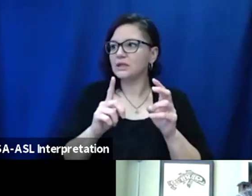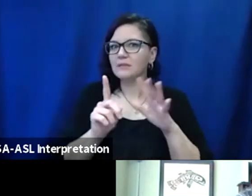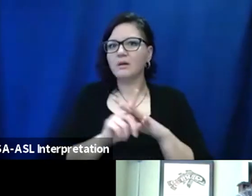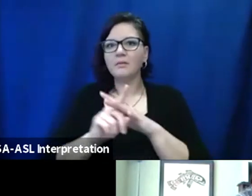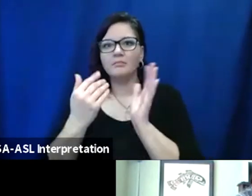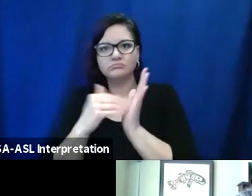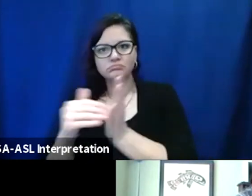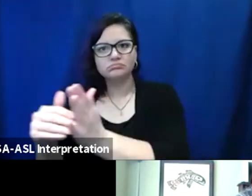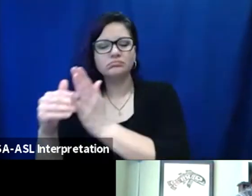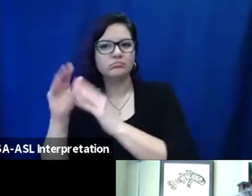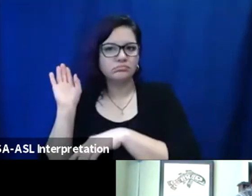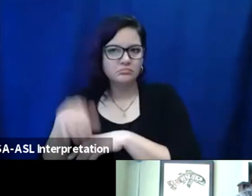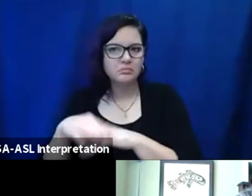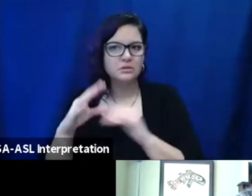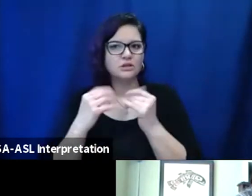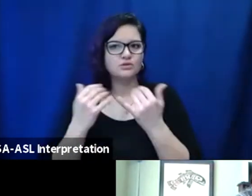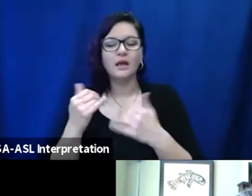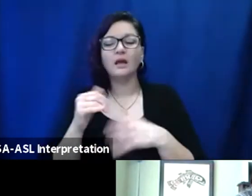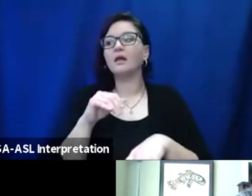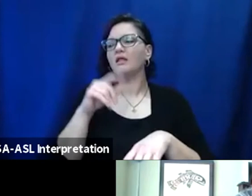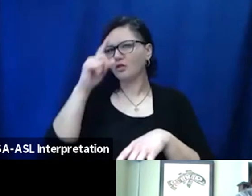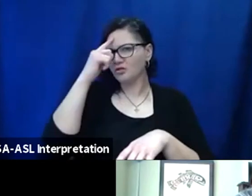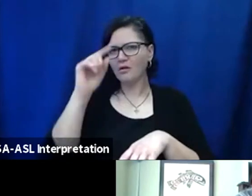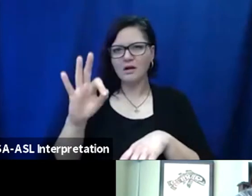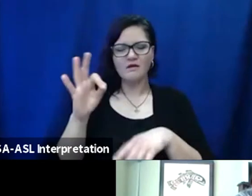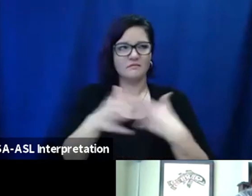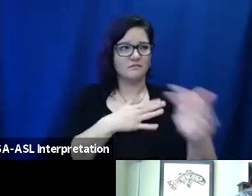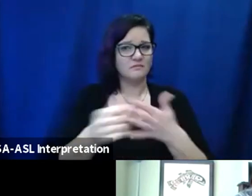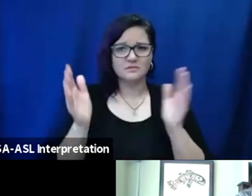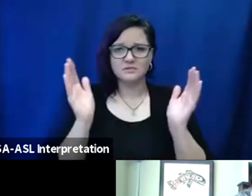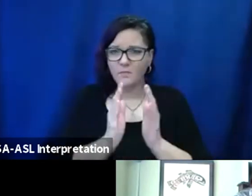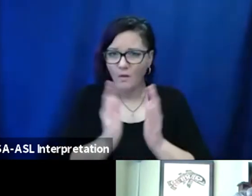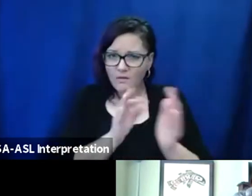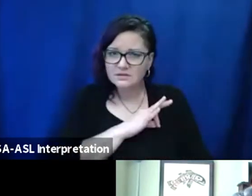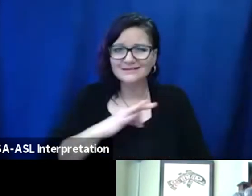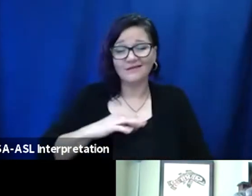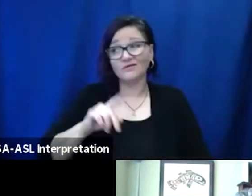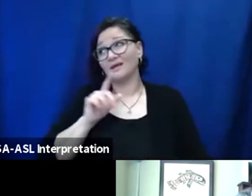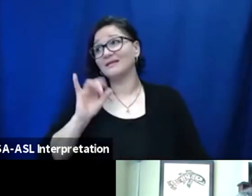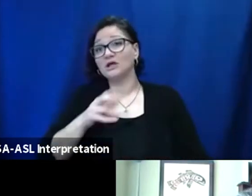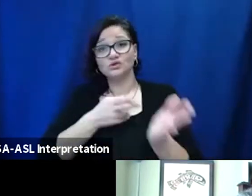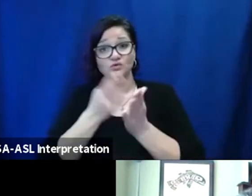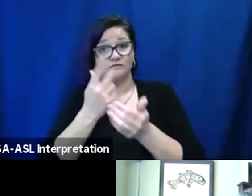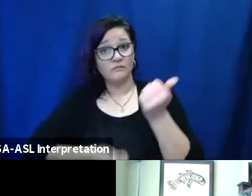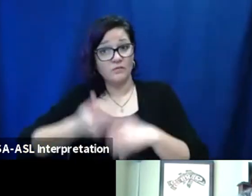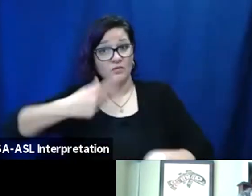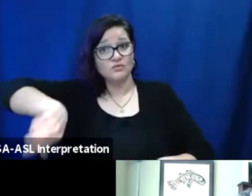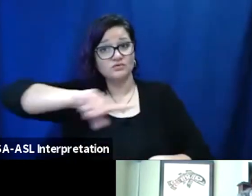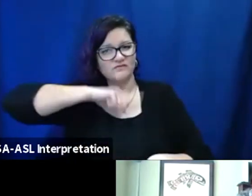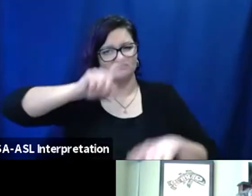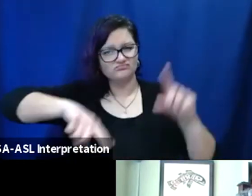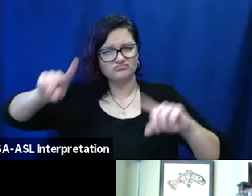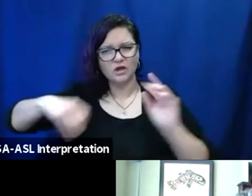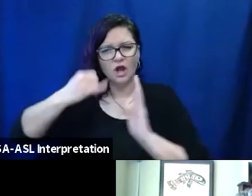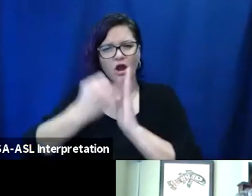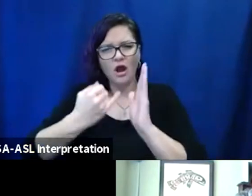this idea that even if you are a small staff, which so many of us are in the various arts organizations, no matter